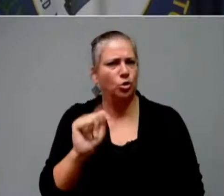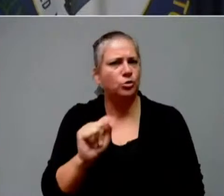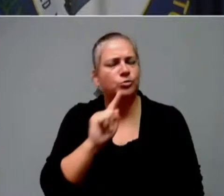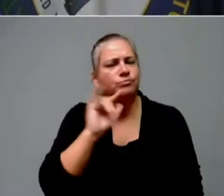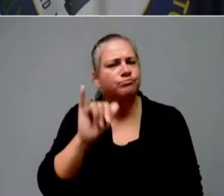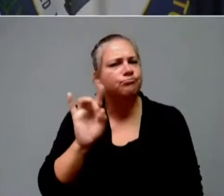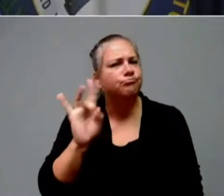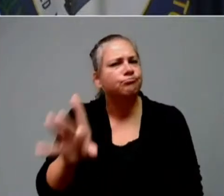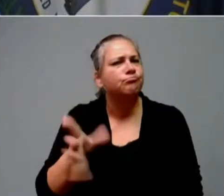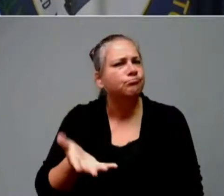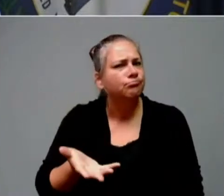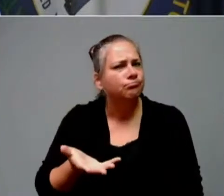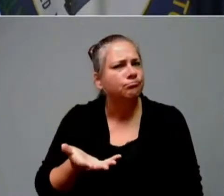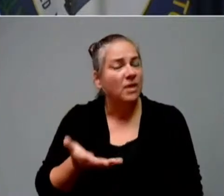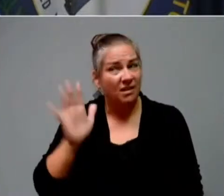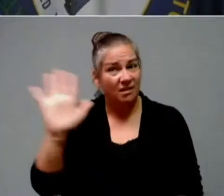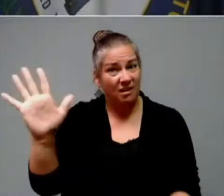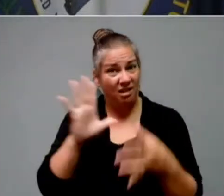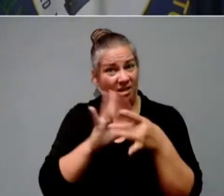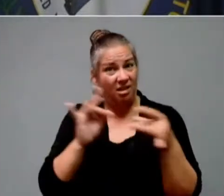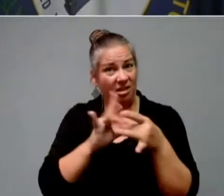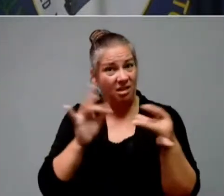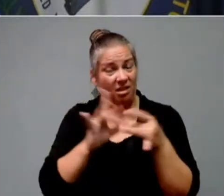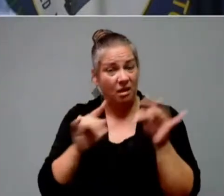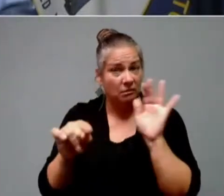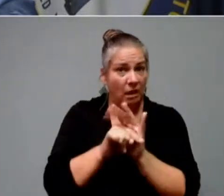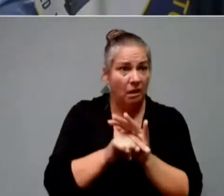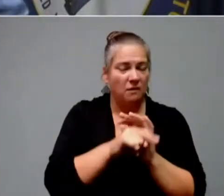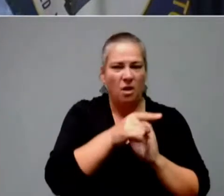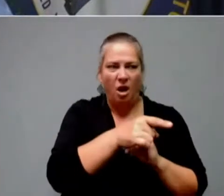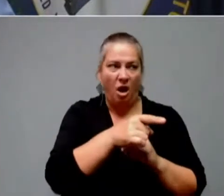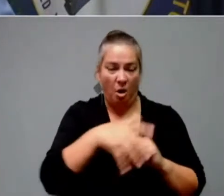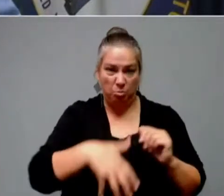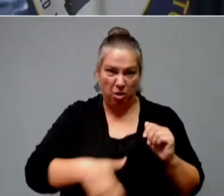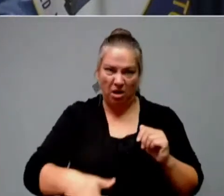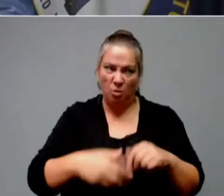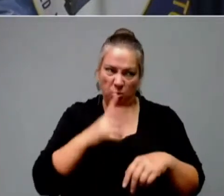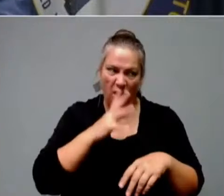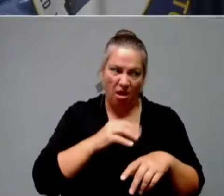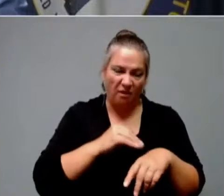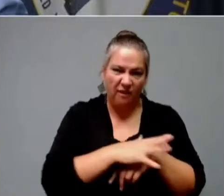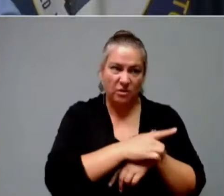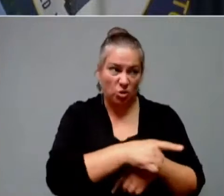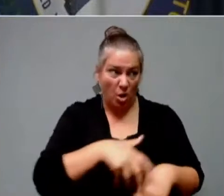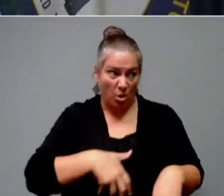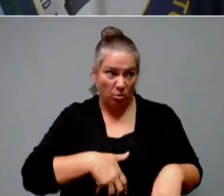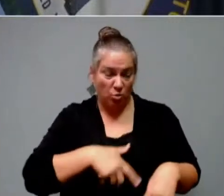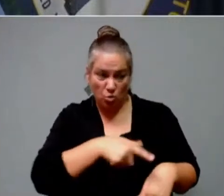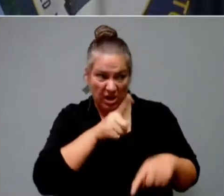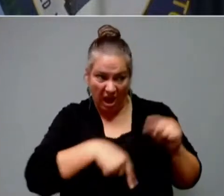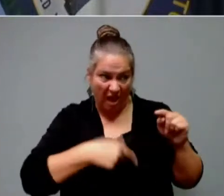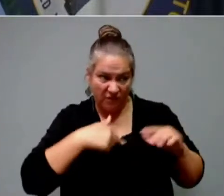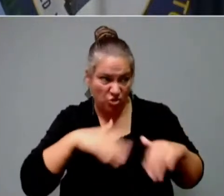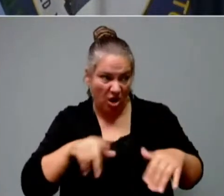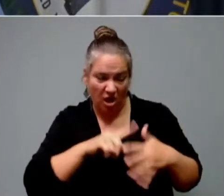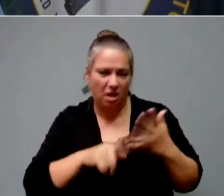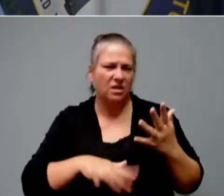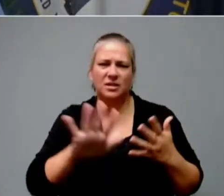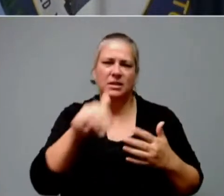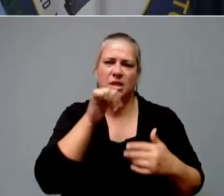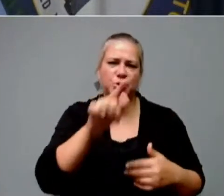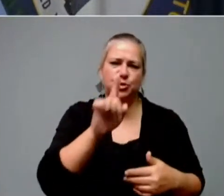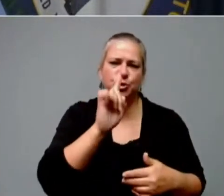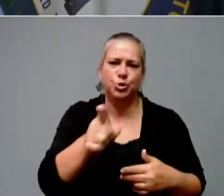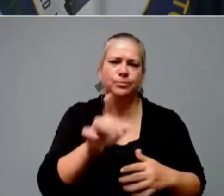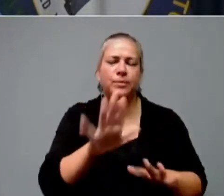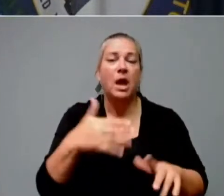is no truth to any adverse impact on pregnancy or fertility. I urge all women to please get vaccinated, pregnant or